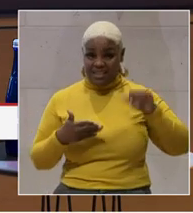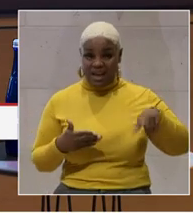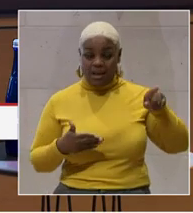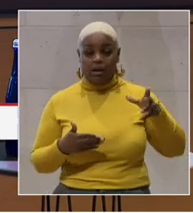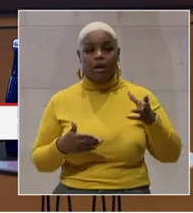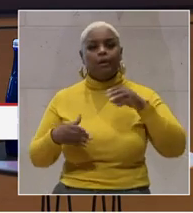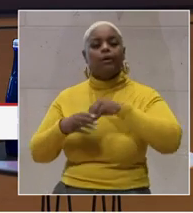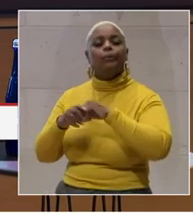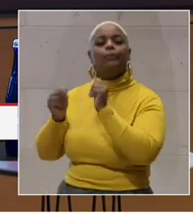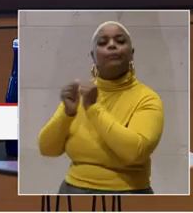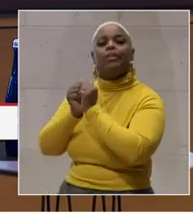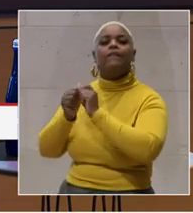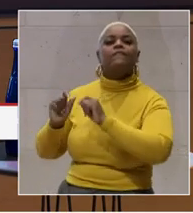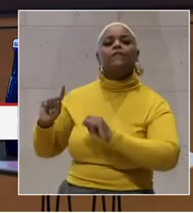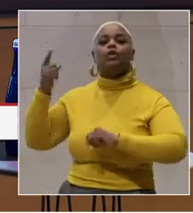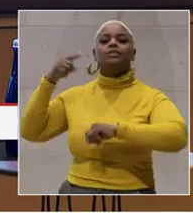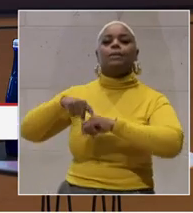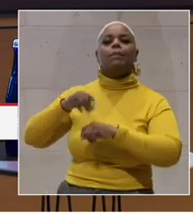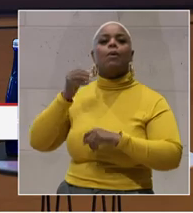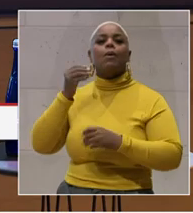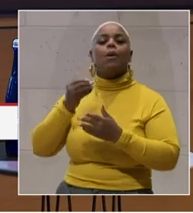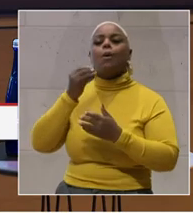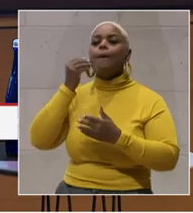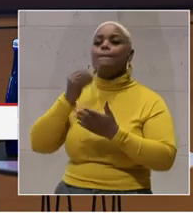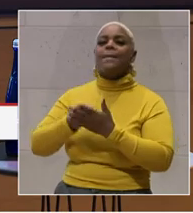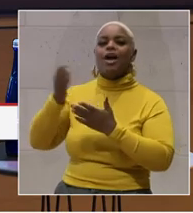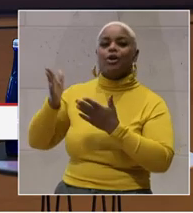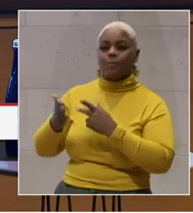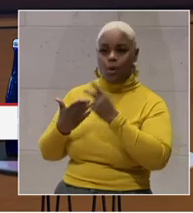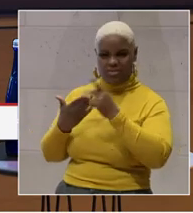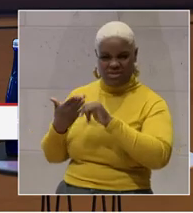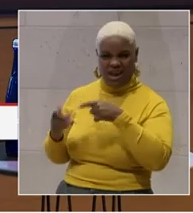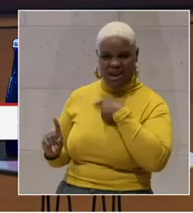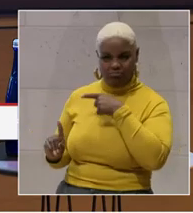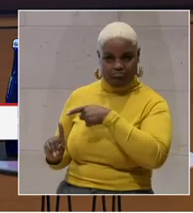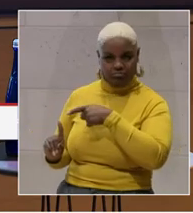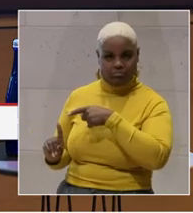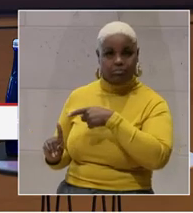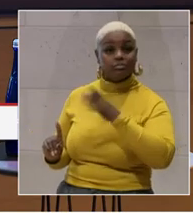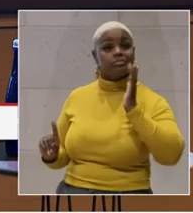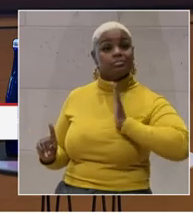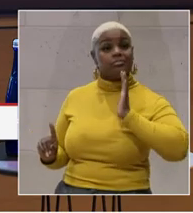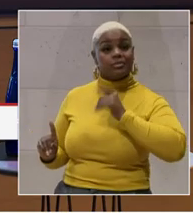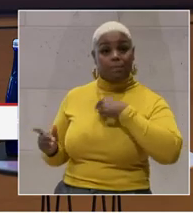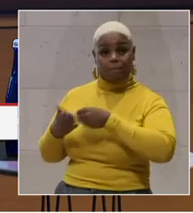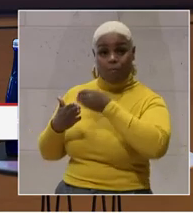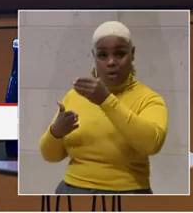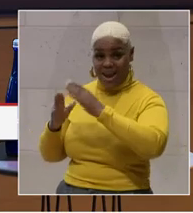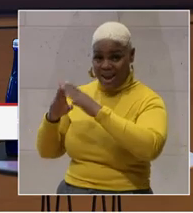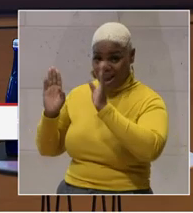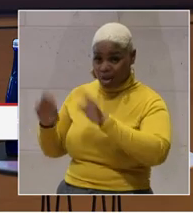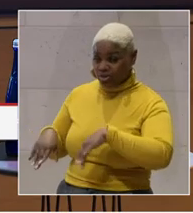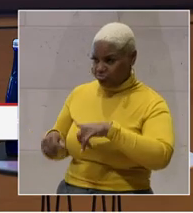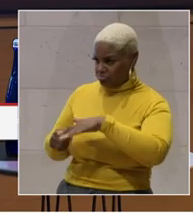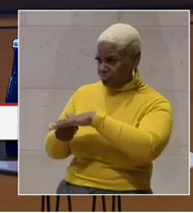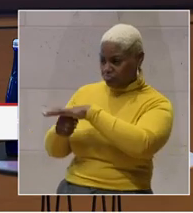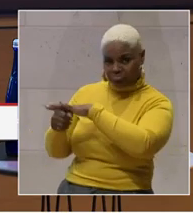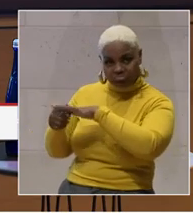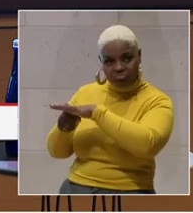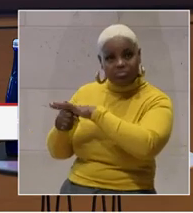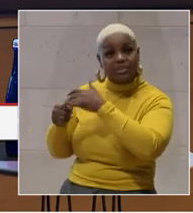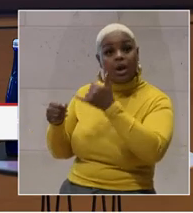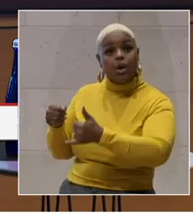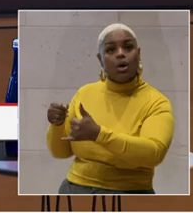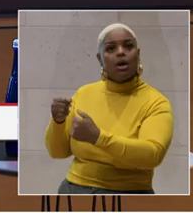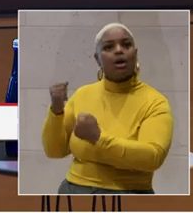first-time home buyers program. That little house has fueled my entire life.